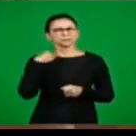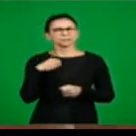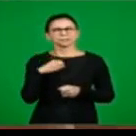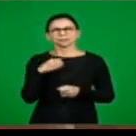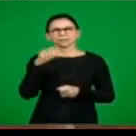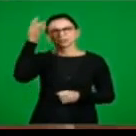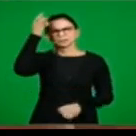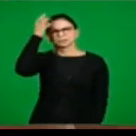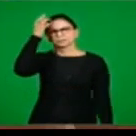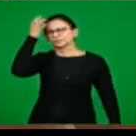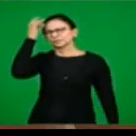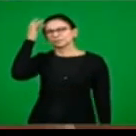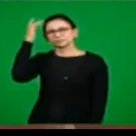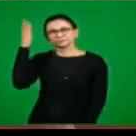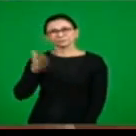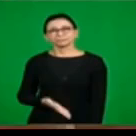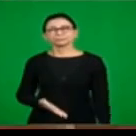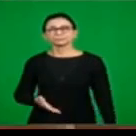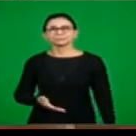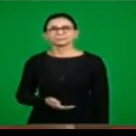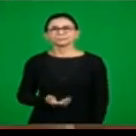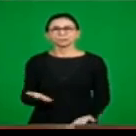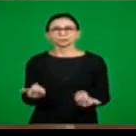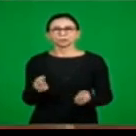I already forgot, but didn't.